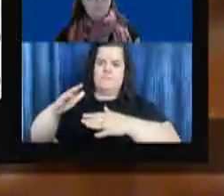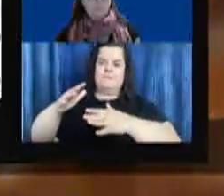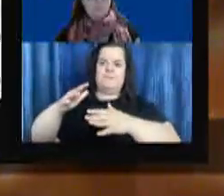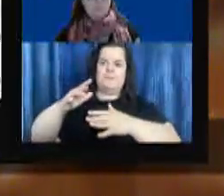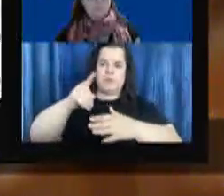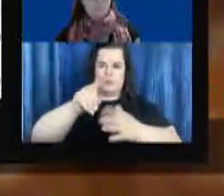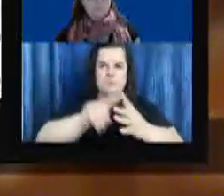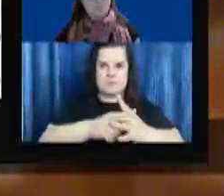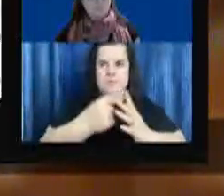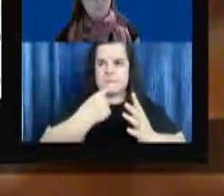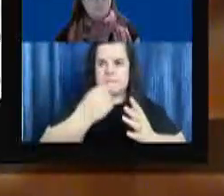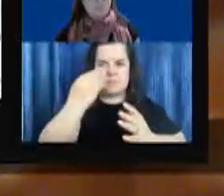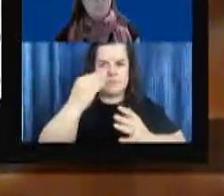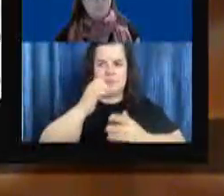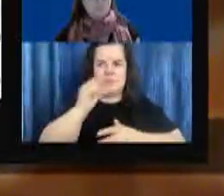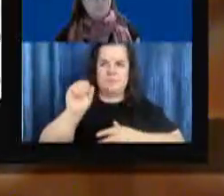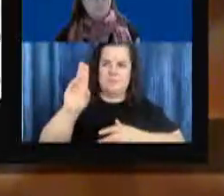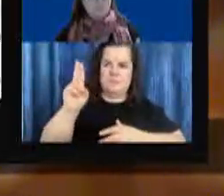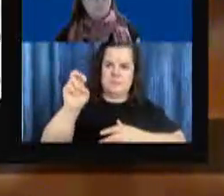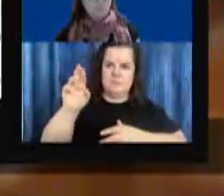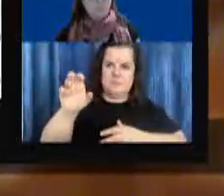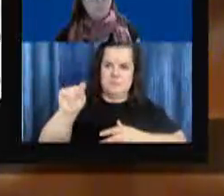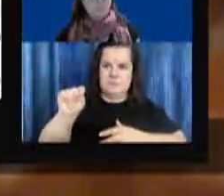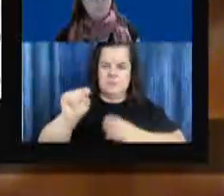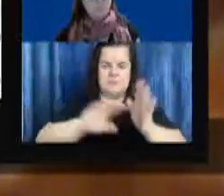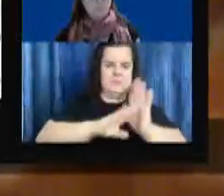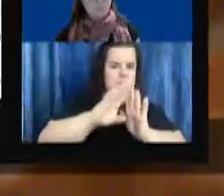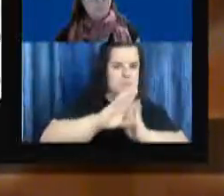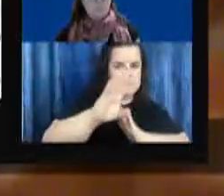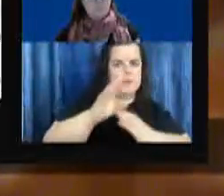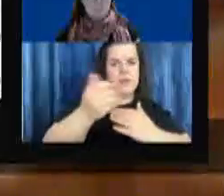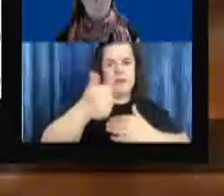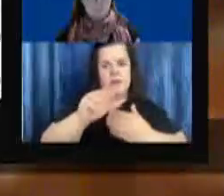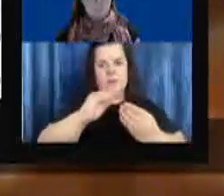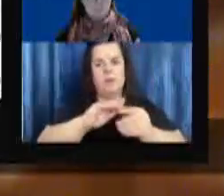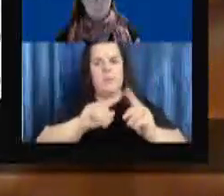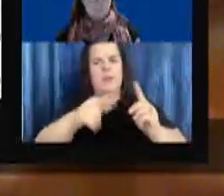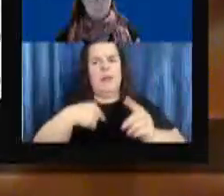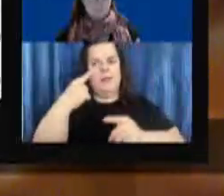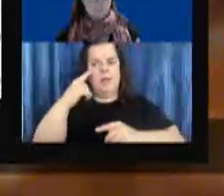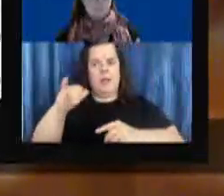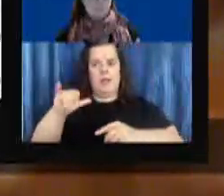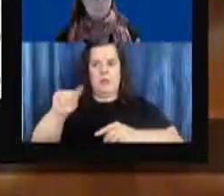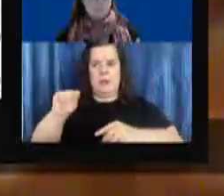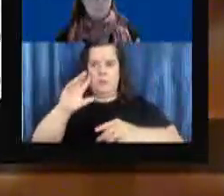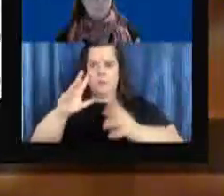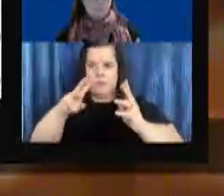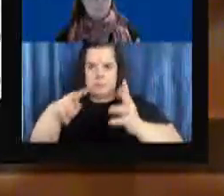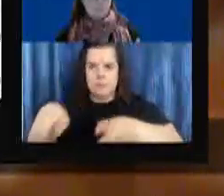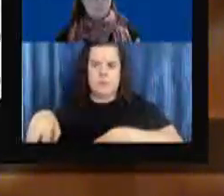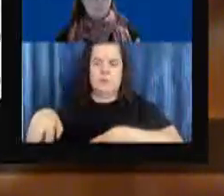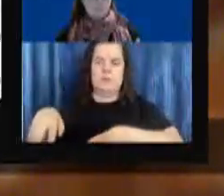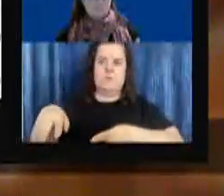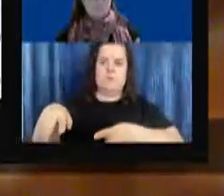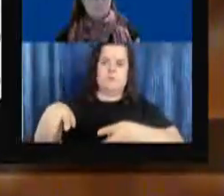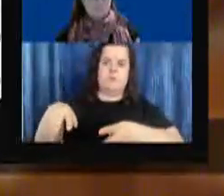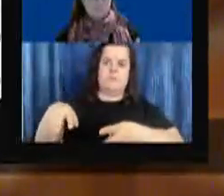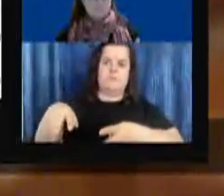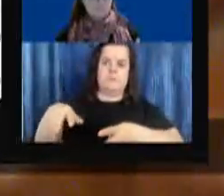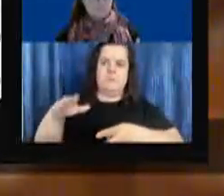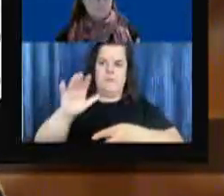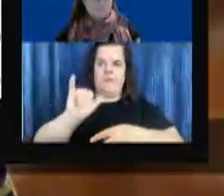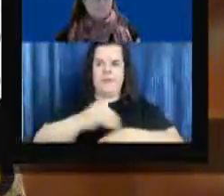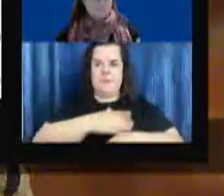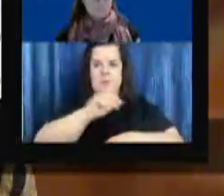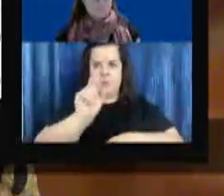I know this isn't Somerset anymore development, but I thought that lot was going to be left alone. So those are my